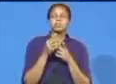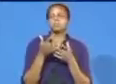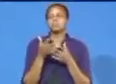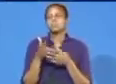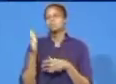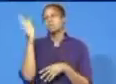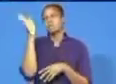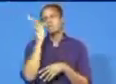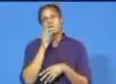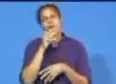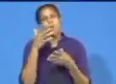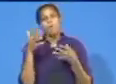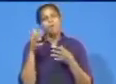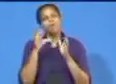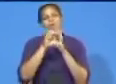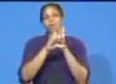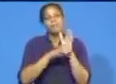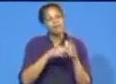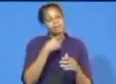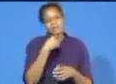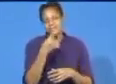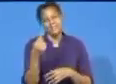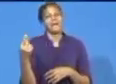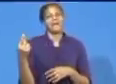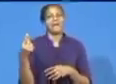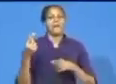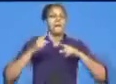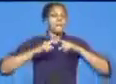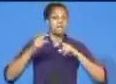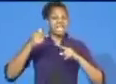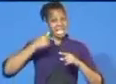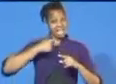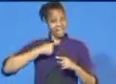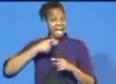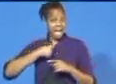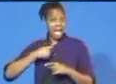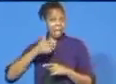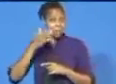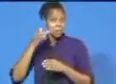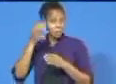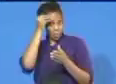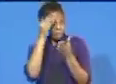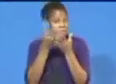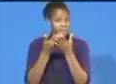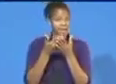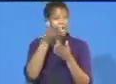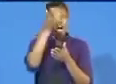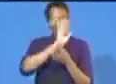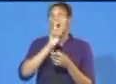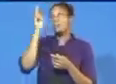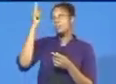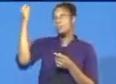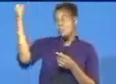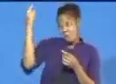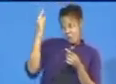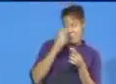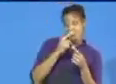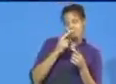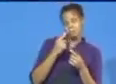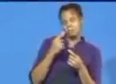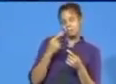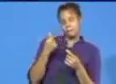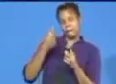I hear what the commandment says. But if I'm going to do it, God going to have to come to me